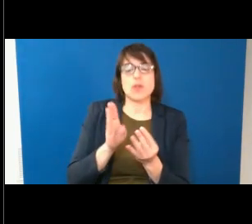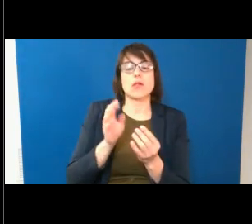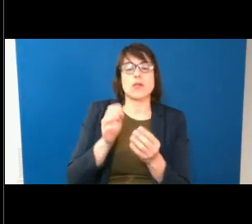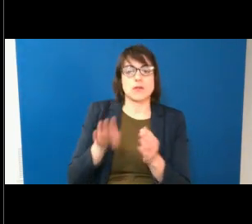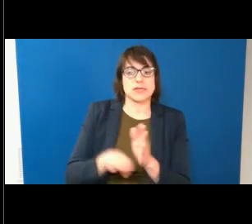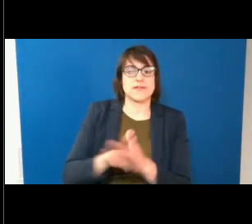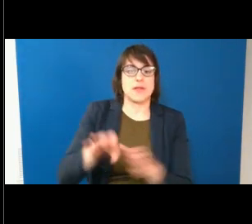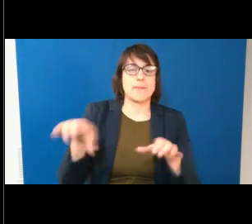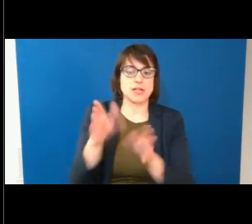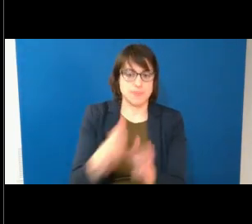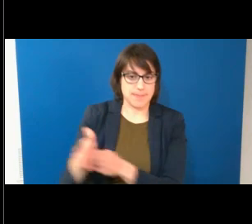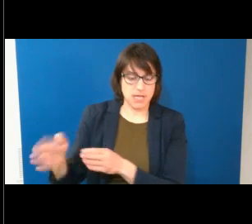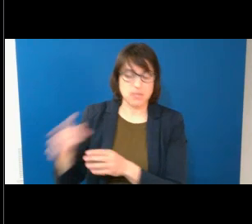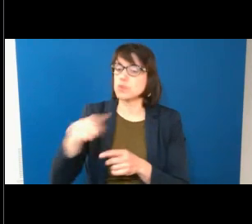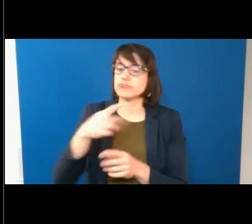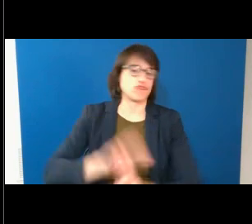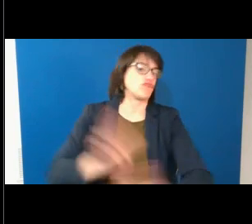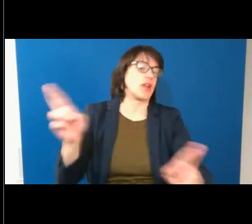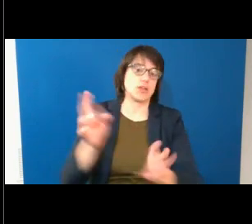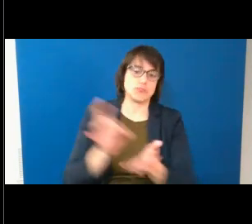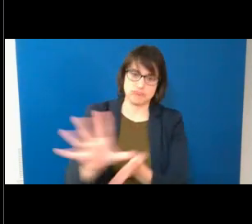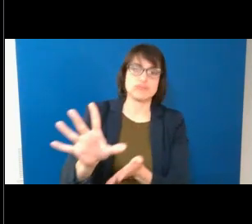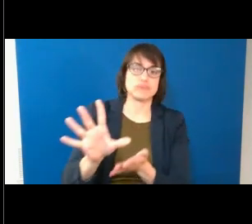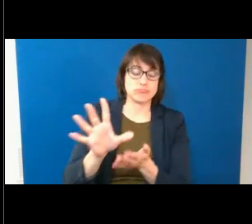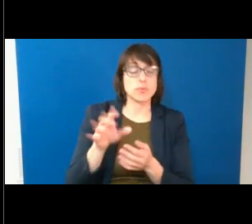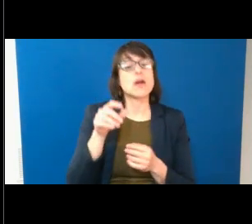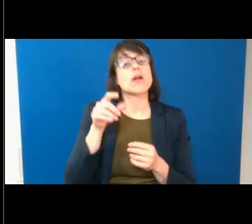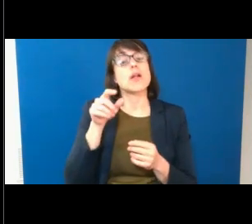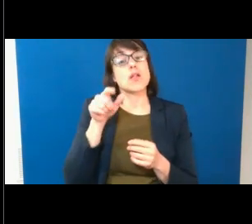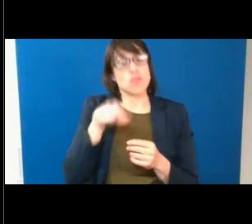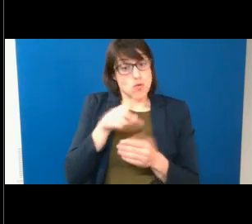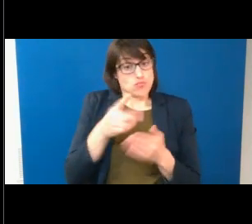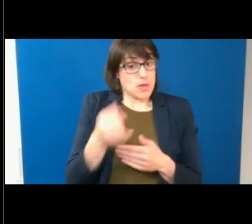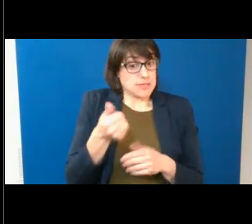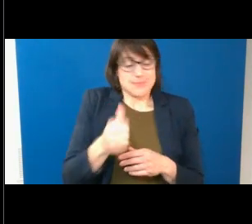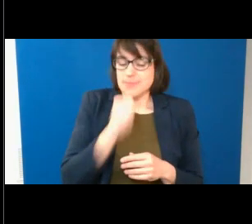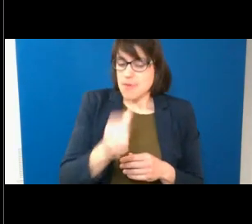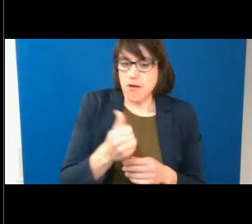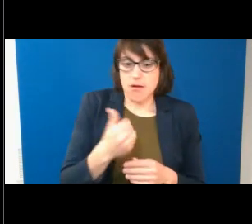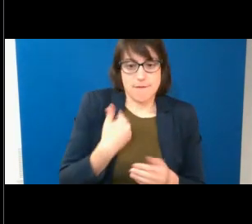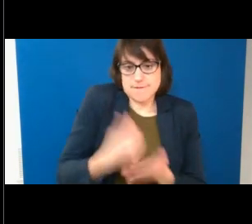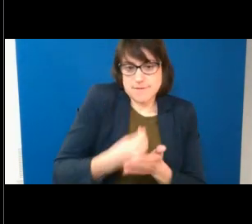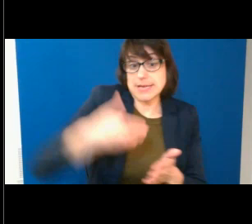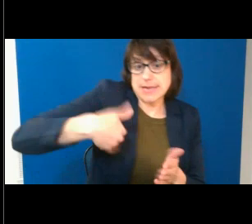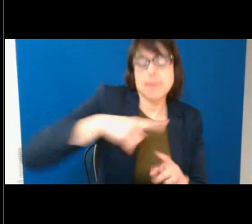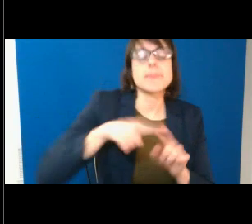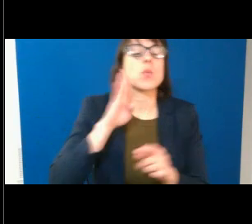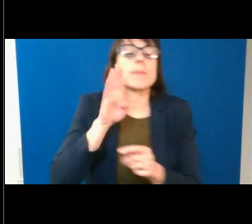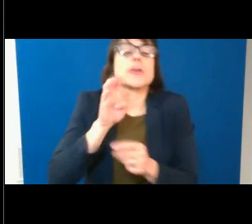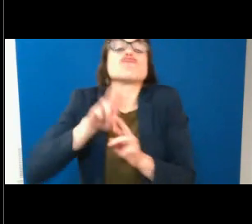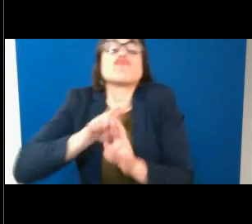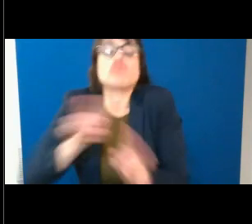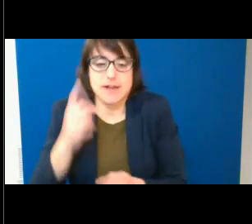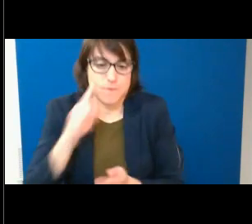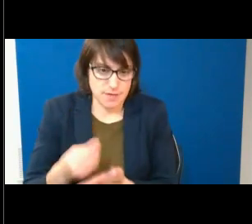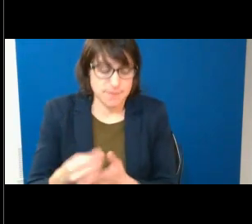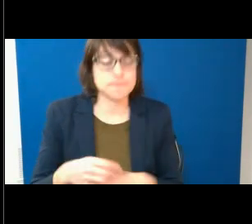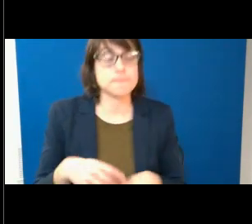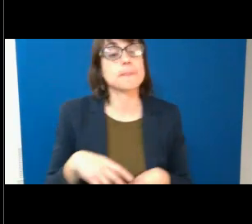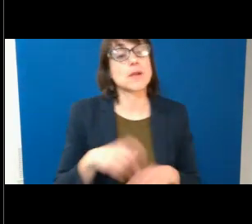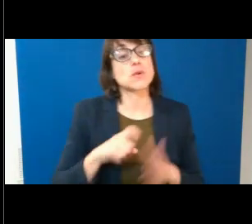The projects themselves aren't funded, but they will be ready to be funded. So if we go to the next slide. So key deliverables after that framework